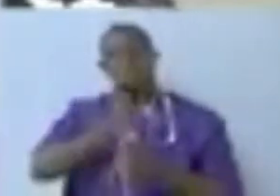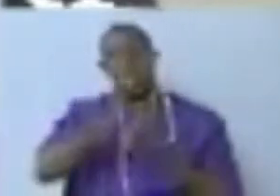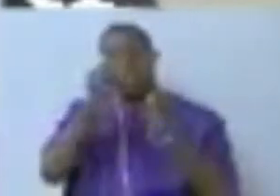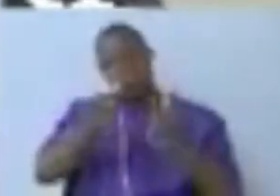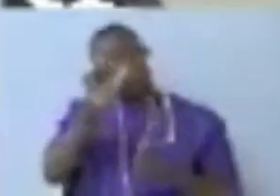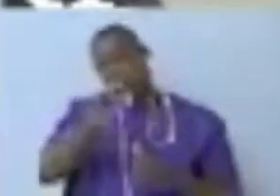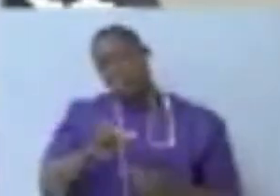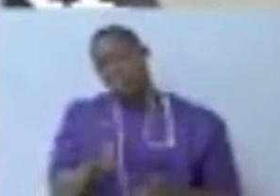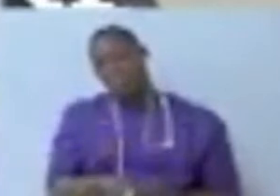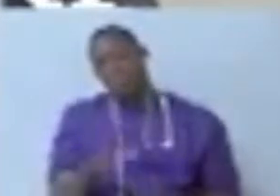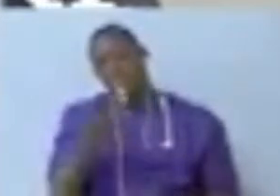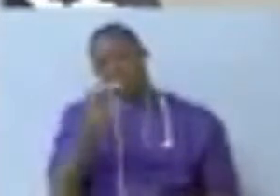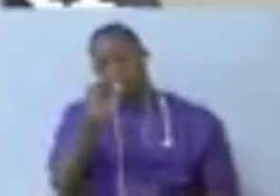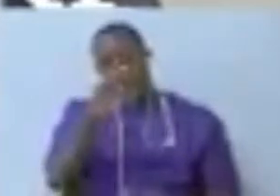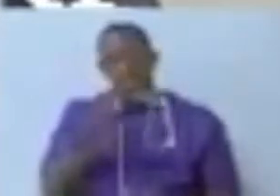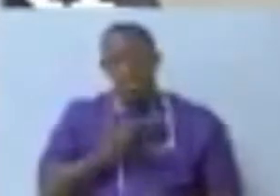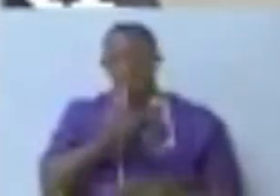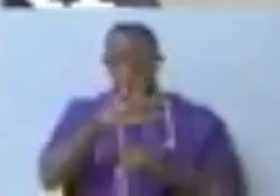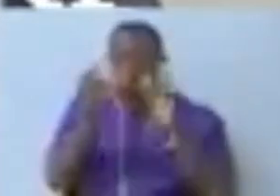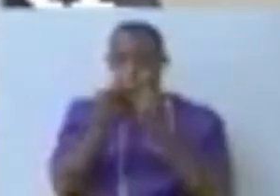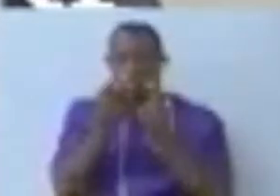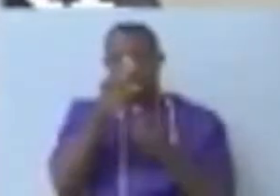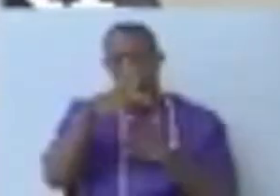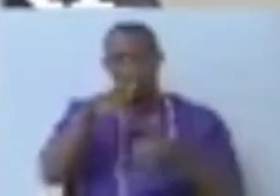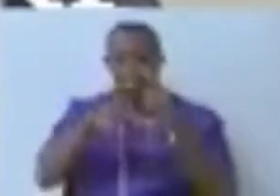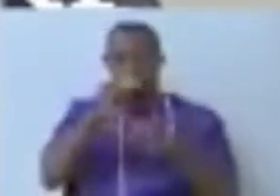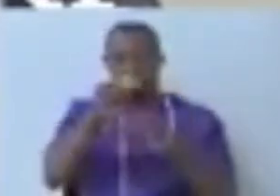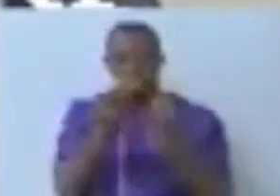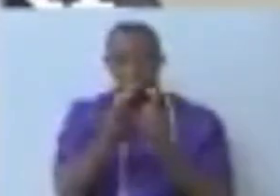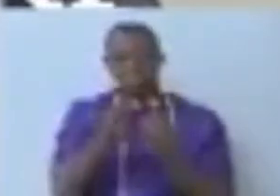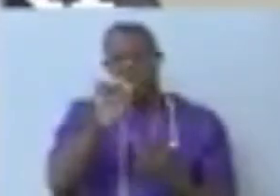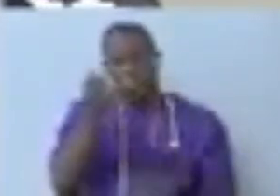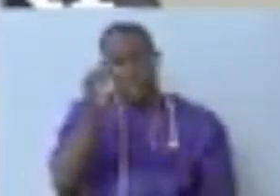Do you have anything to say about that? Indeed.